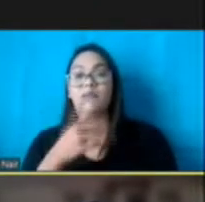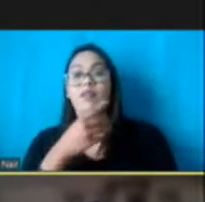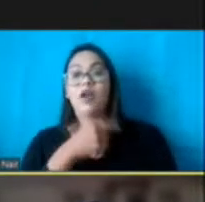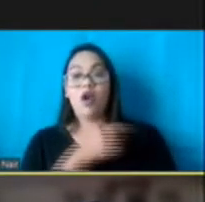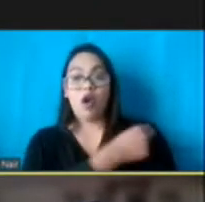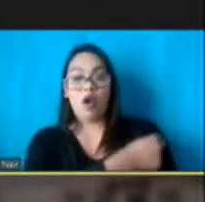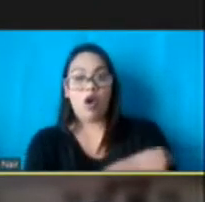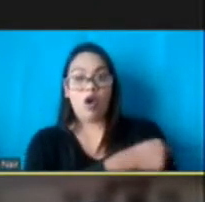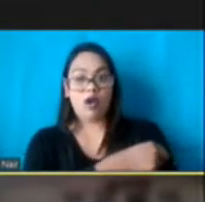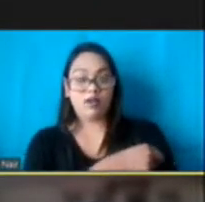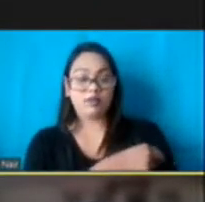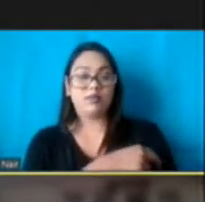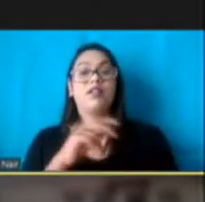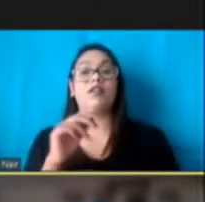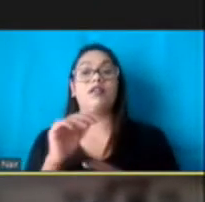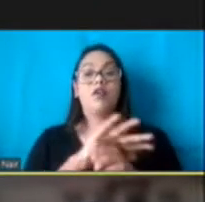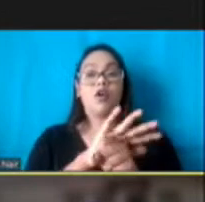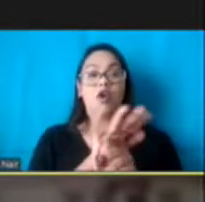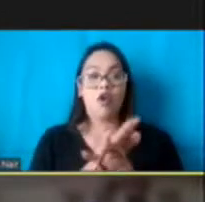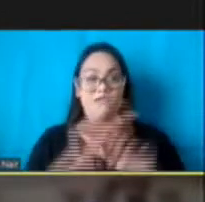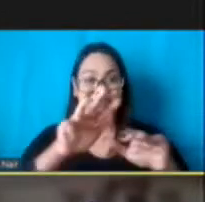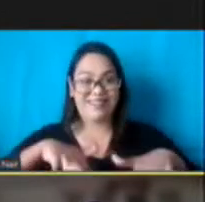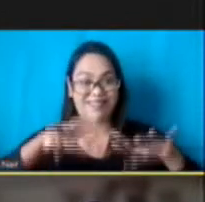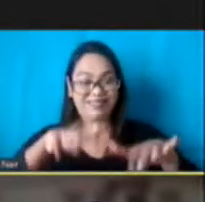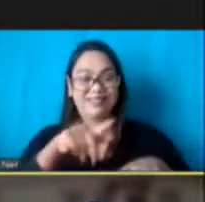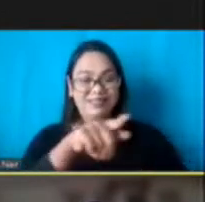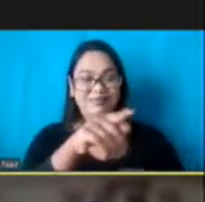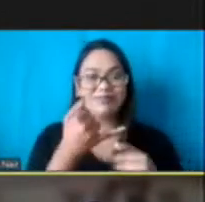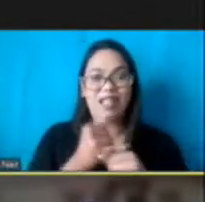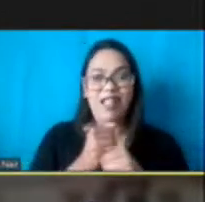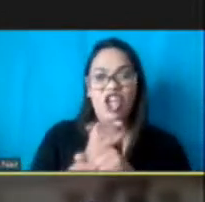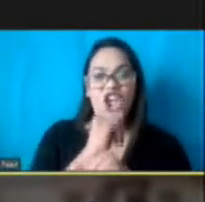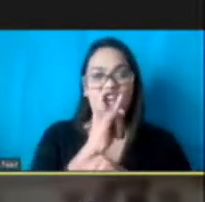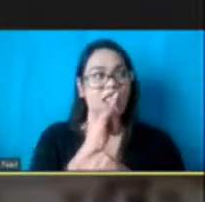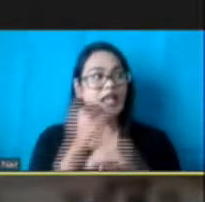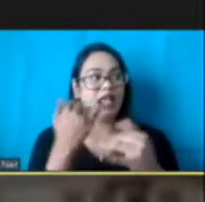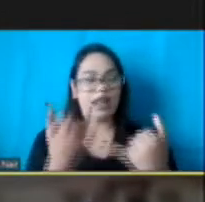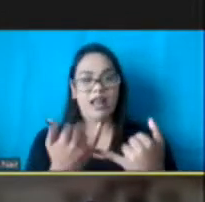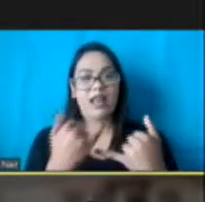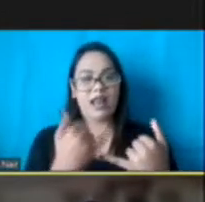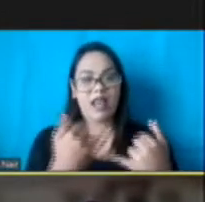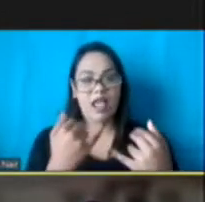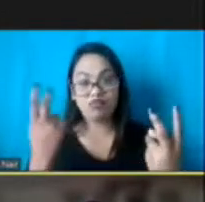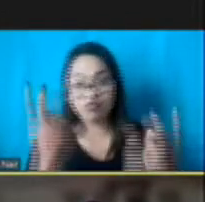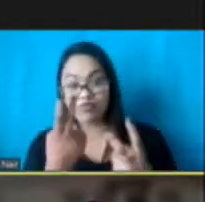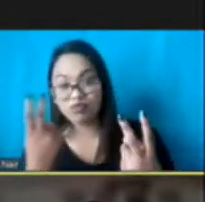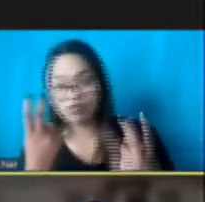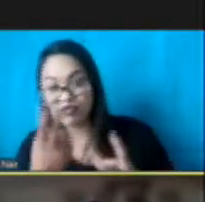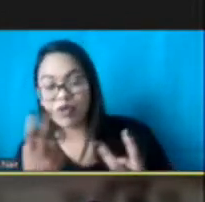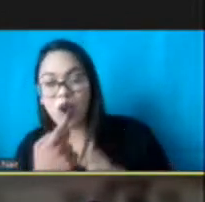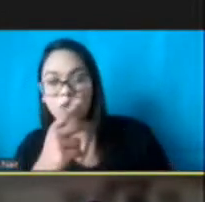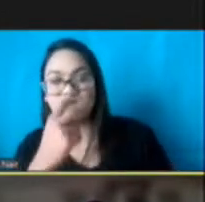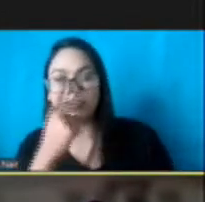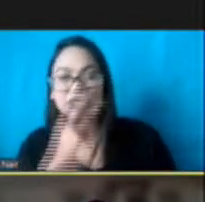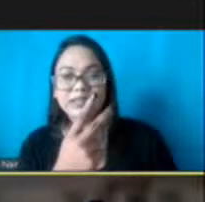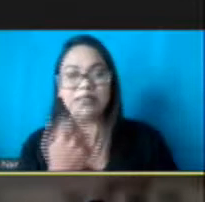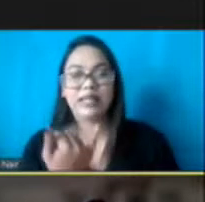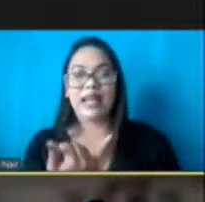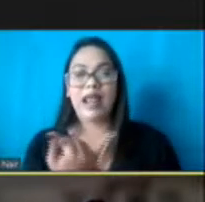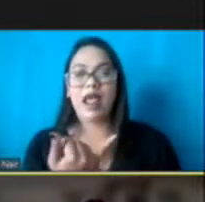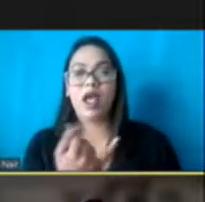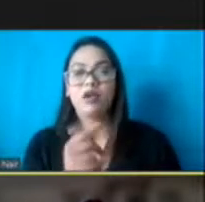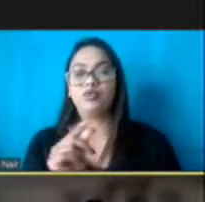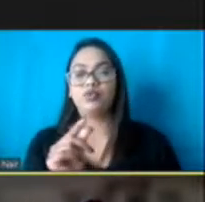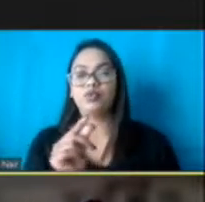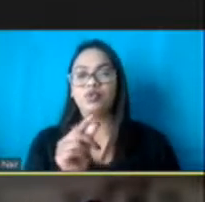COVID-19, really looking at early insights in this fourth wave in South Africa. Just as a context, we know that this increase